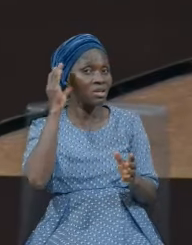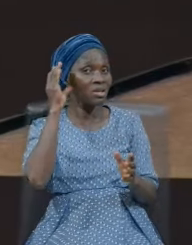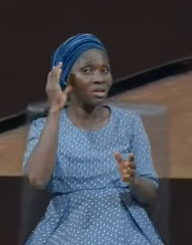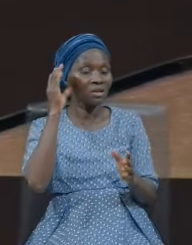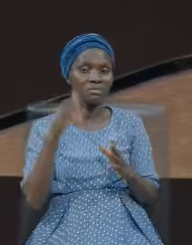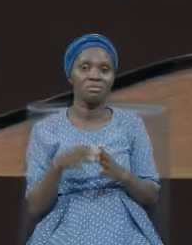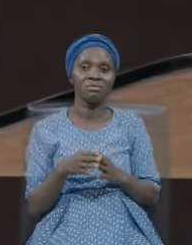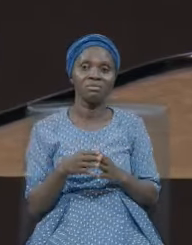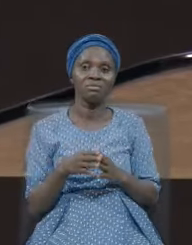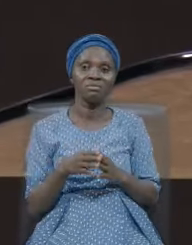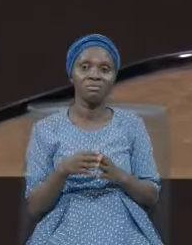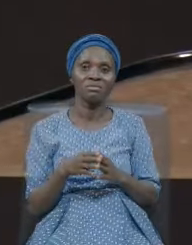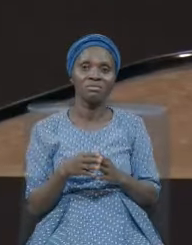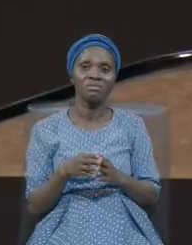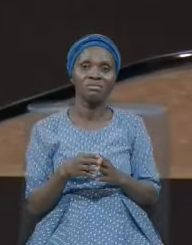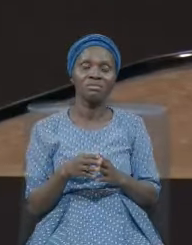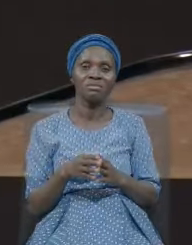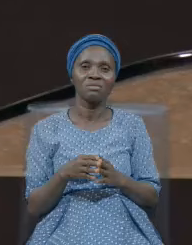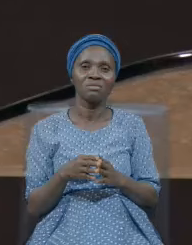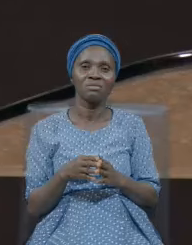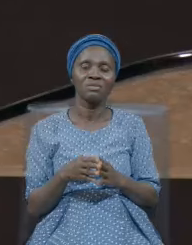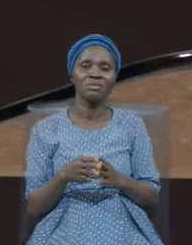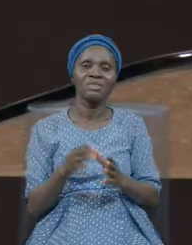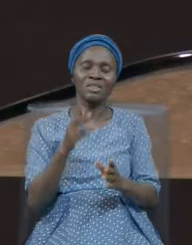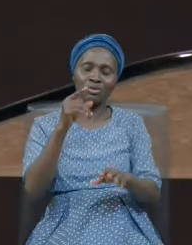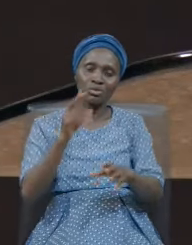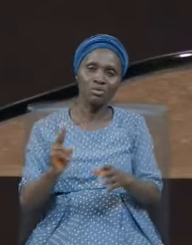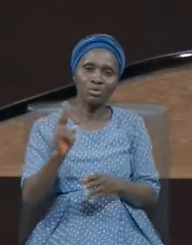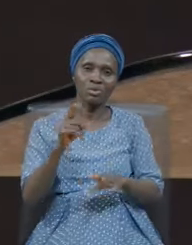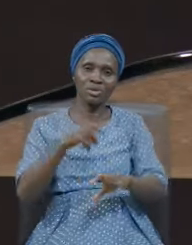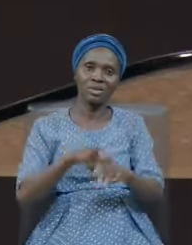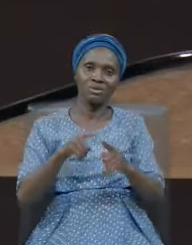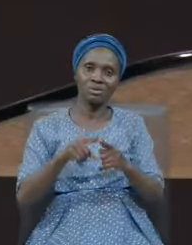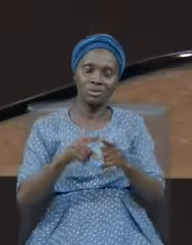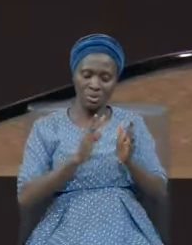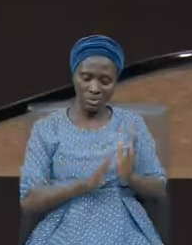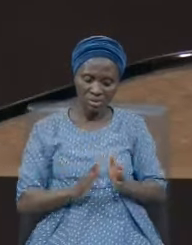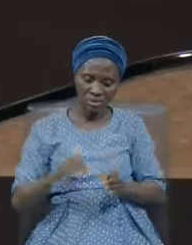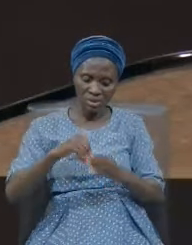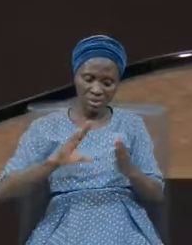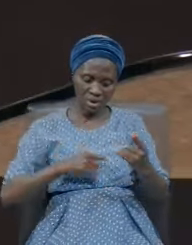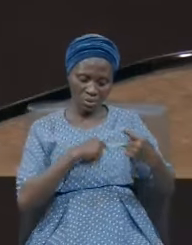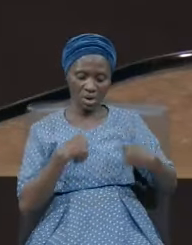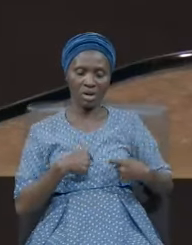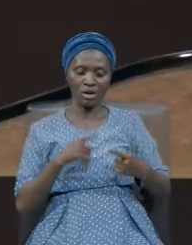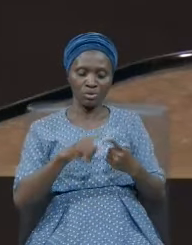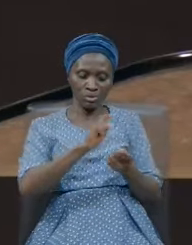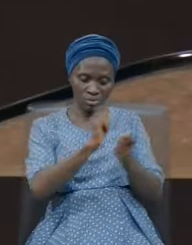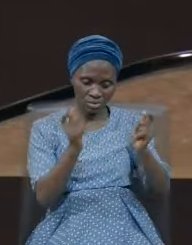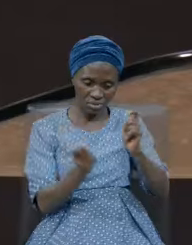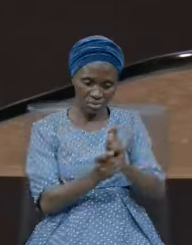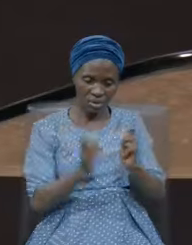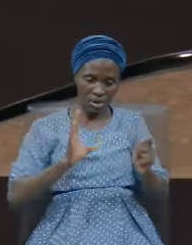time to settle in our hearts, to transform our